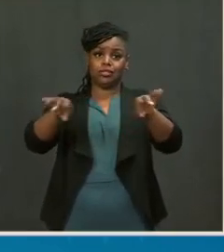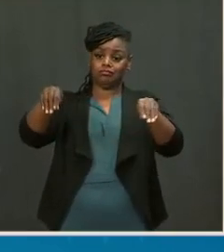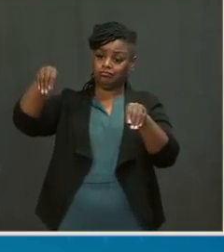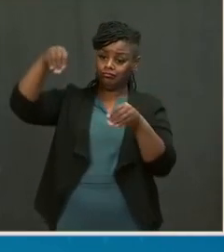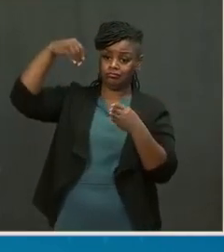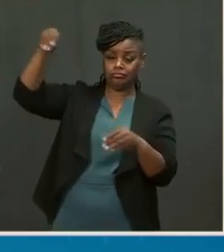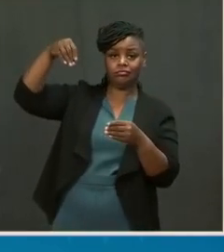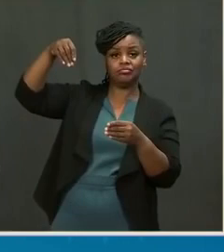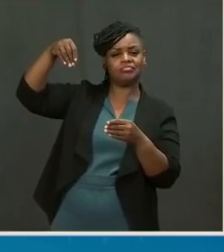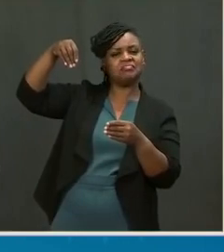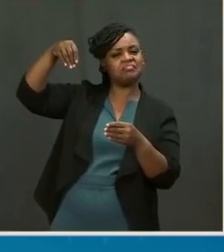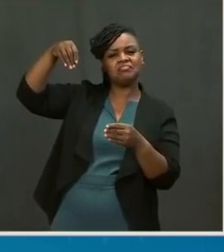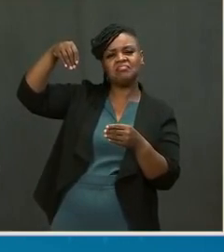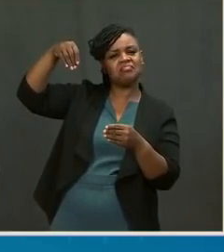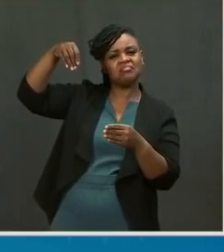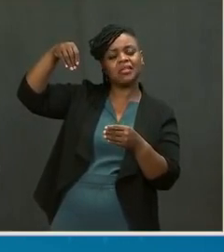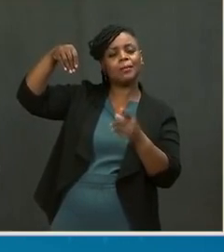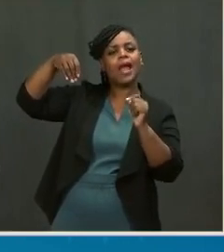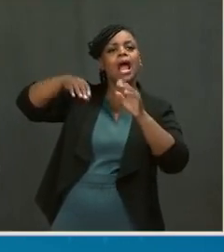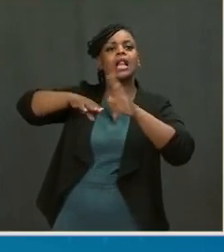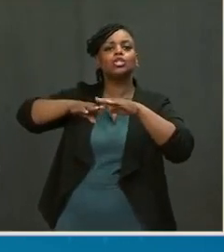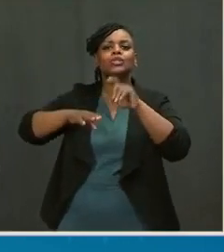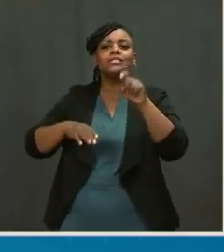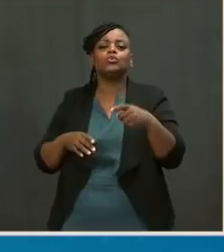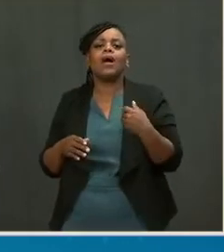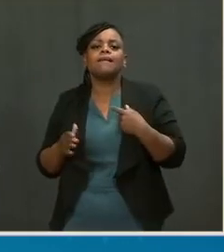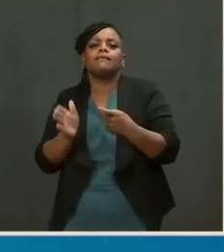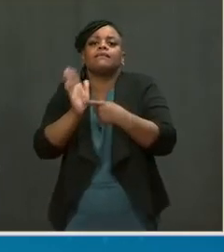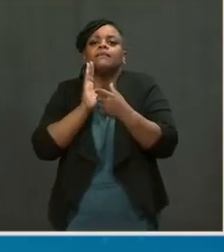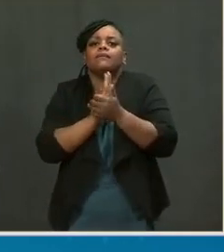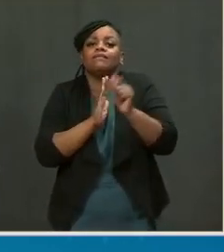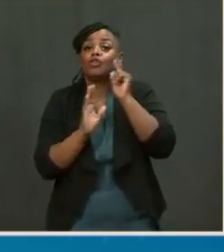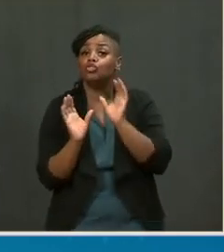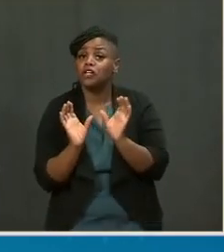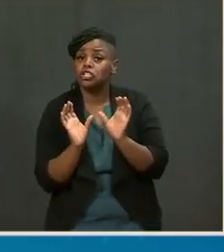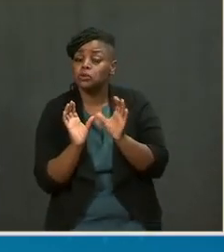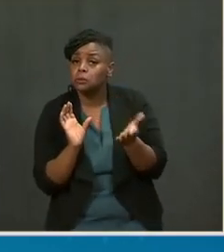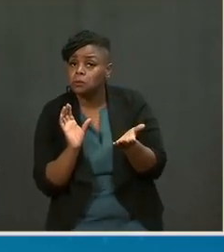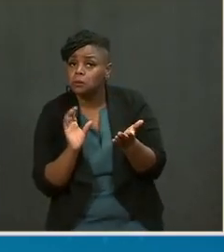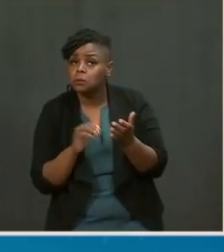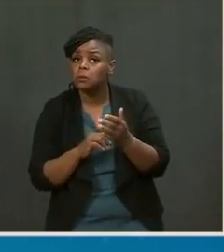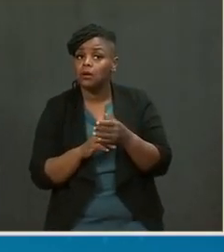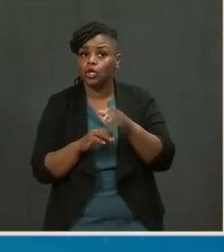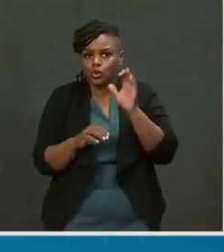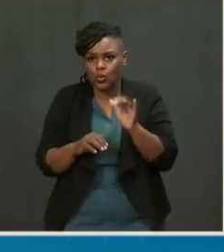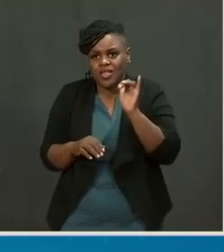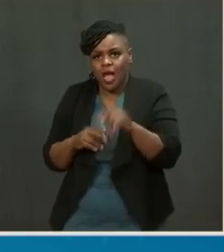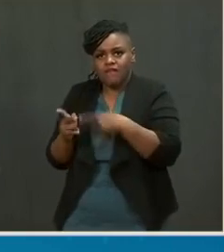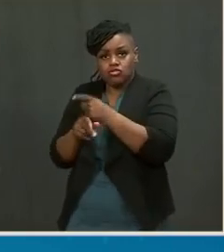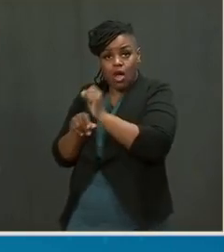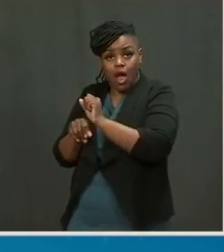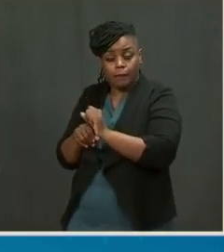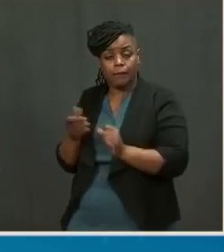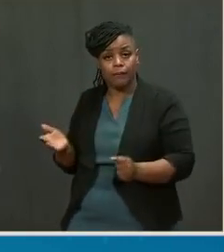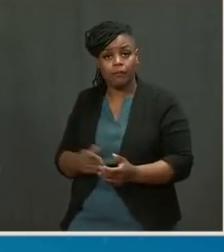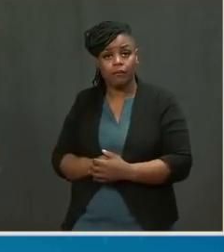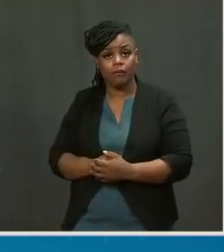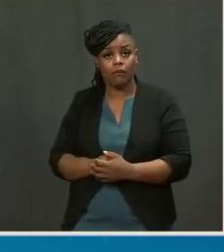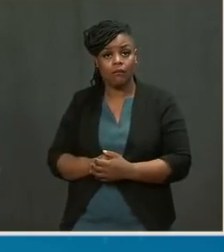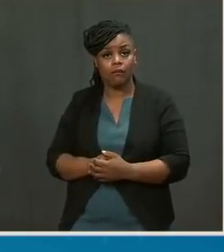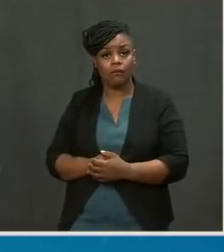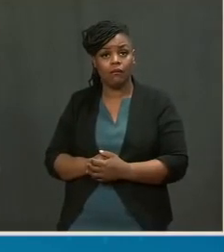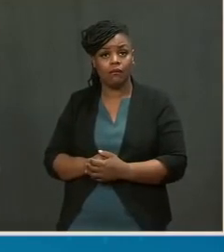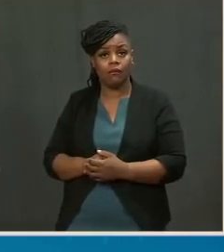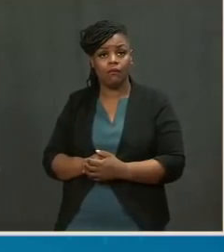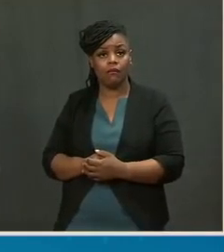that certificate to do that important work. And so that's why I'm here today. I'm here to